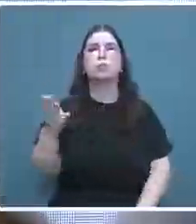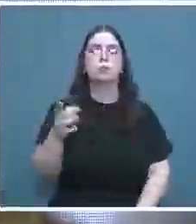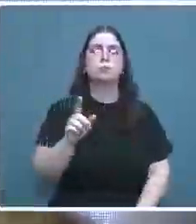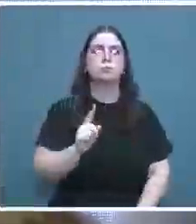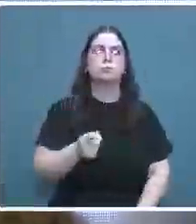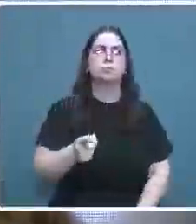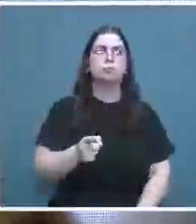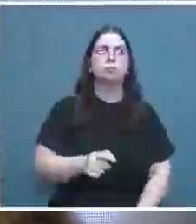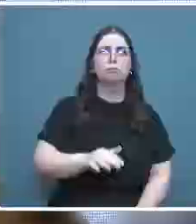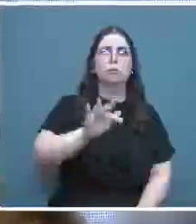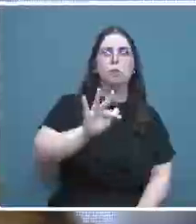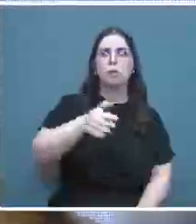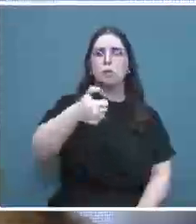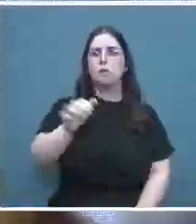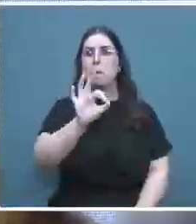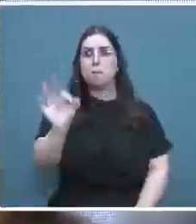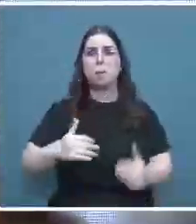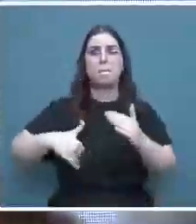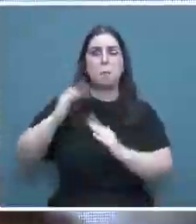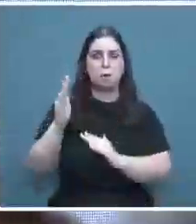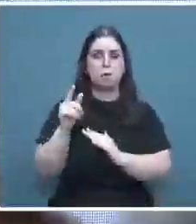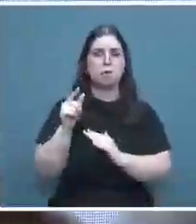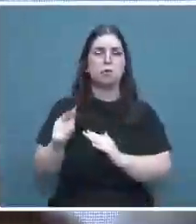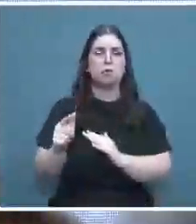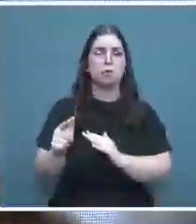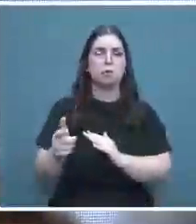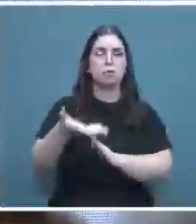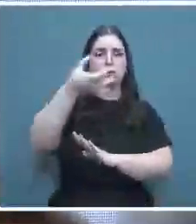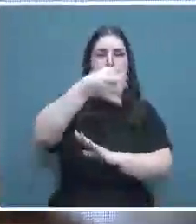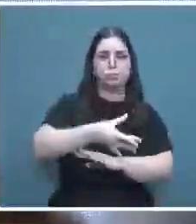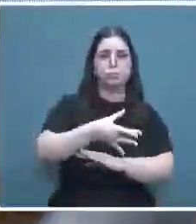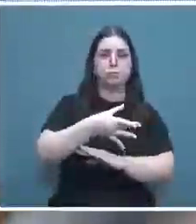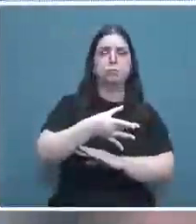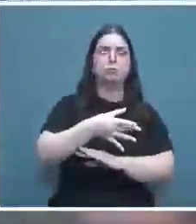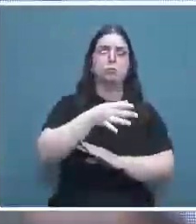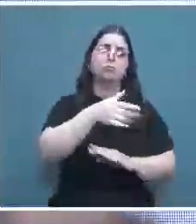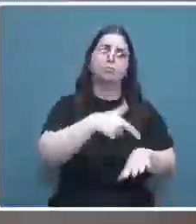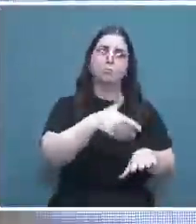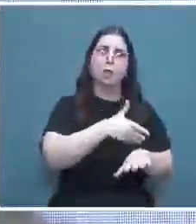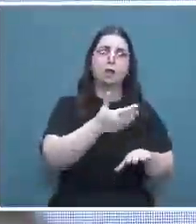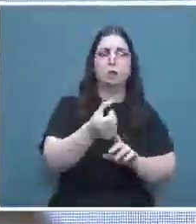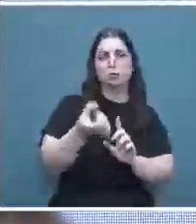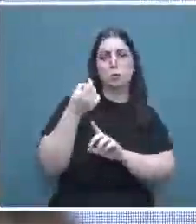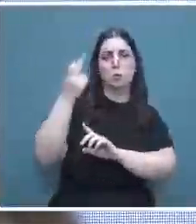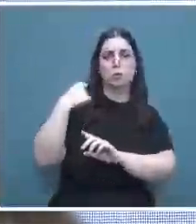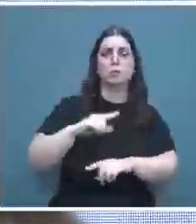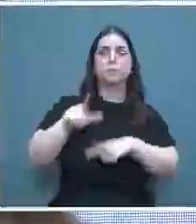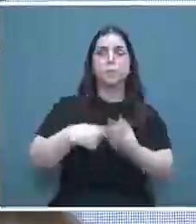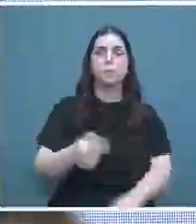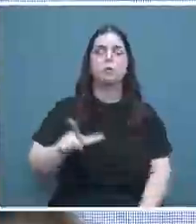was 45% higher than the previous period.